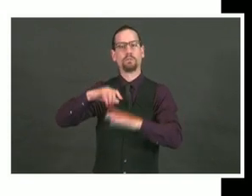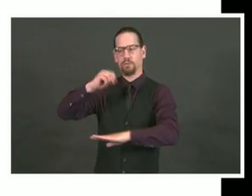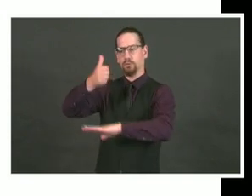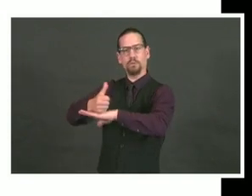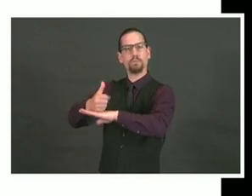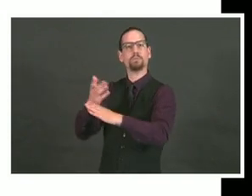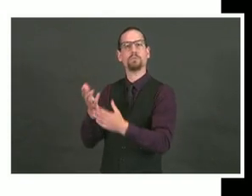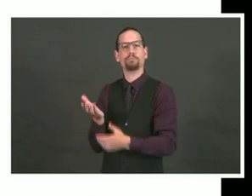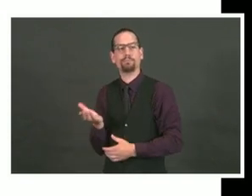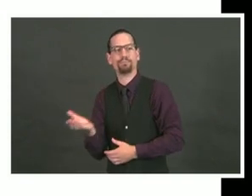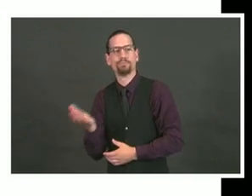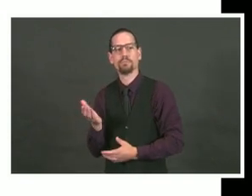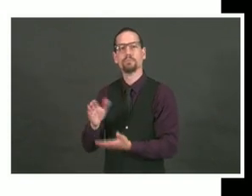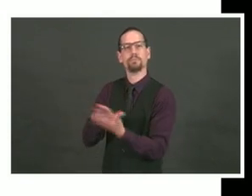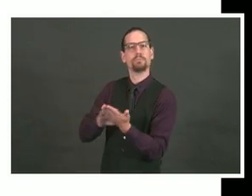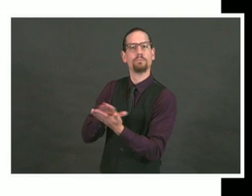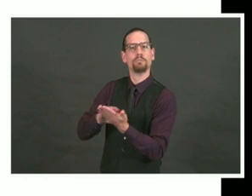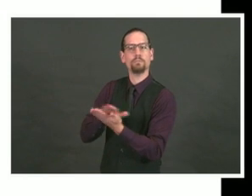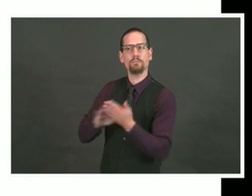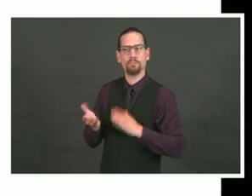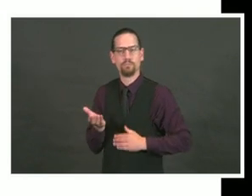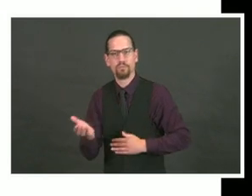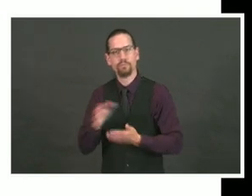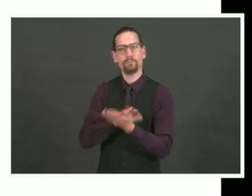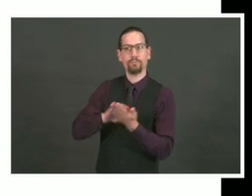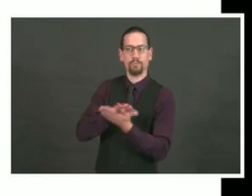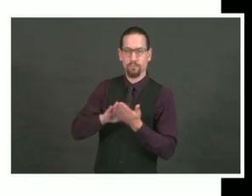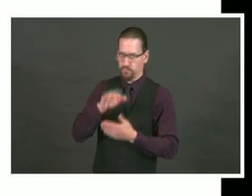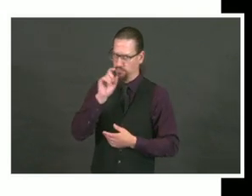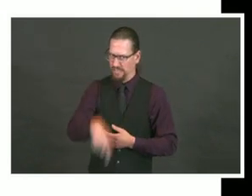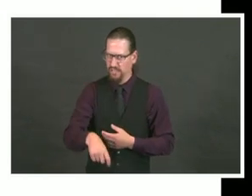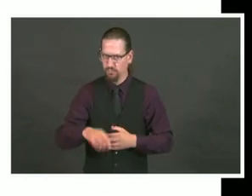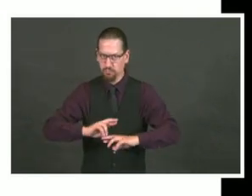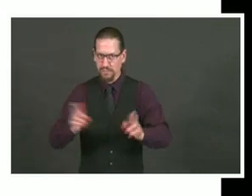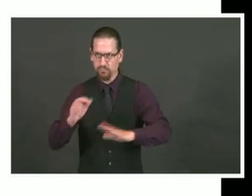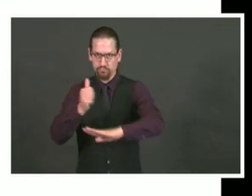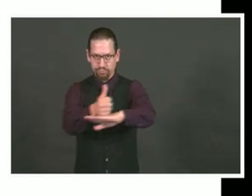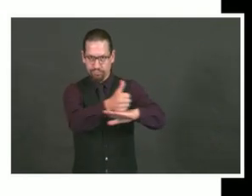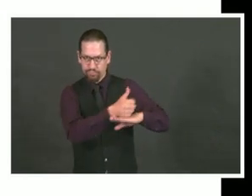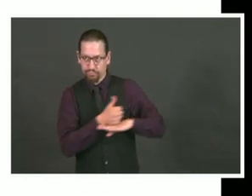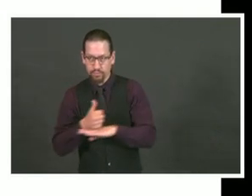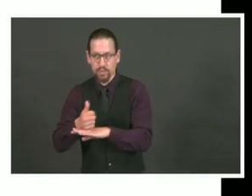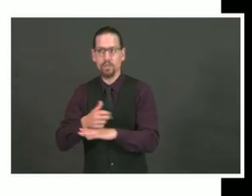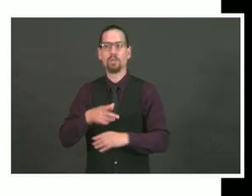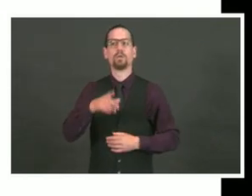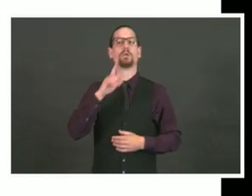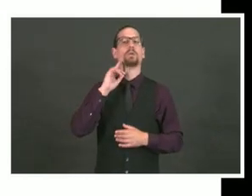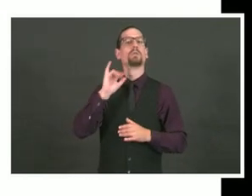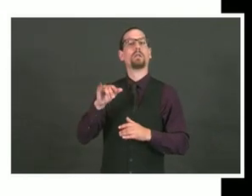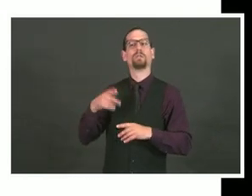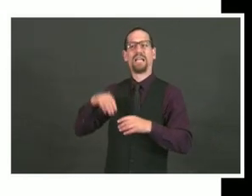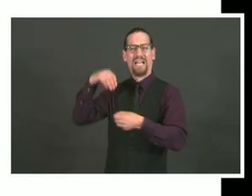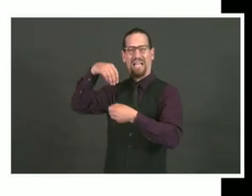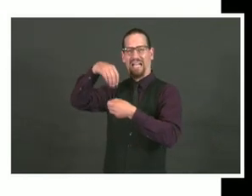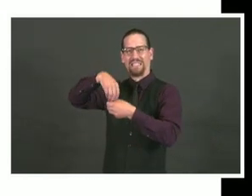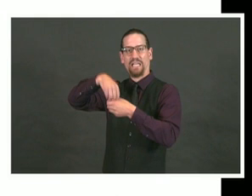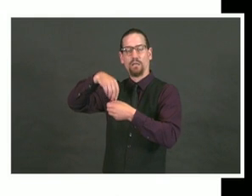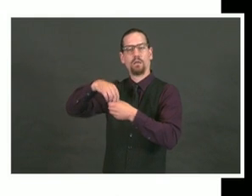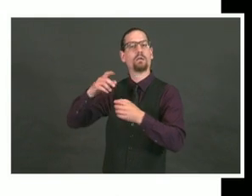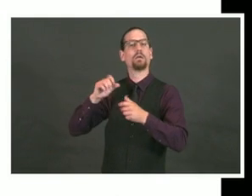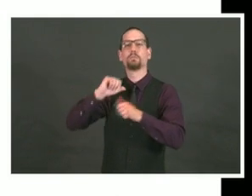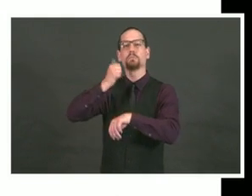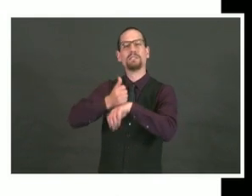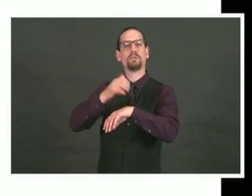All indoor settings currently operating at a percent capacity cap, for instance restaurants,